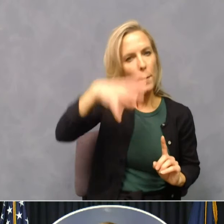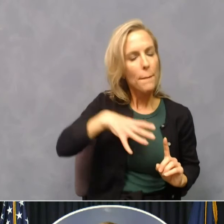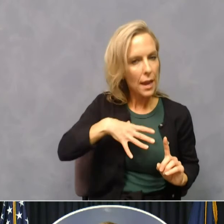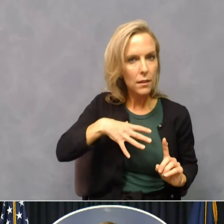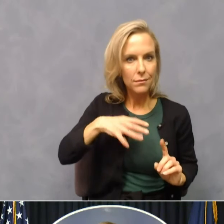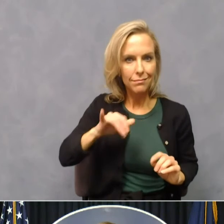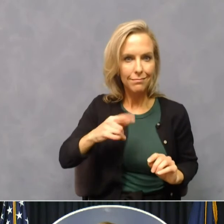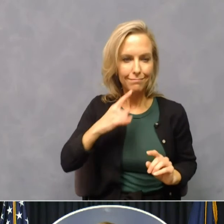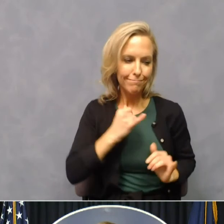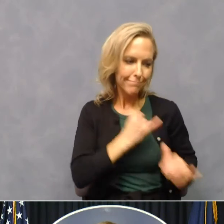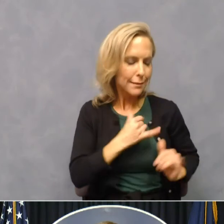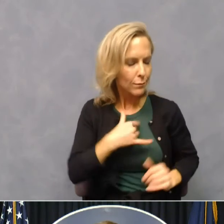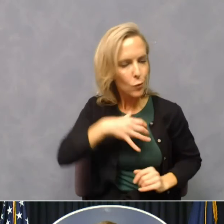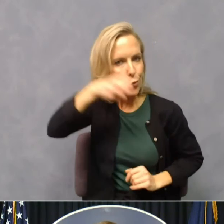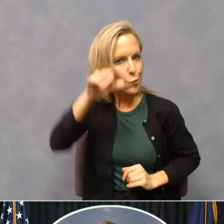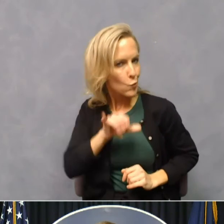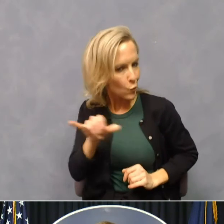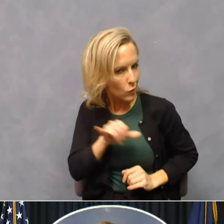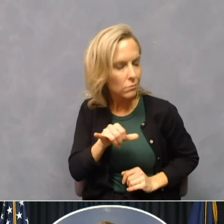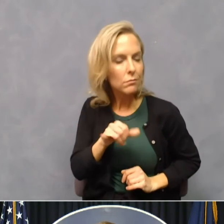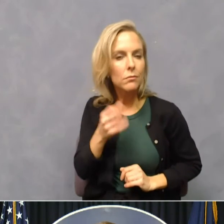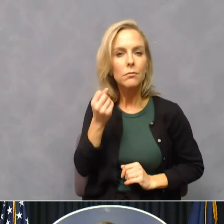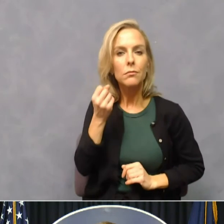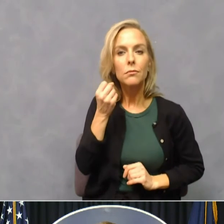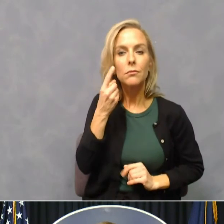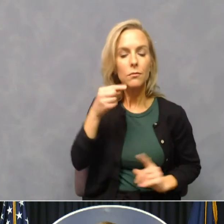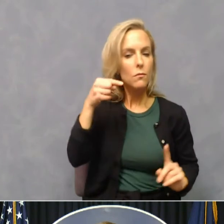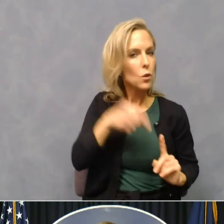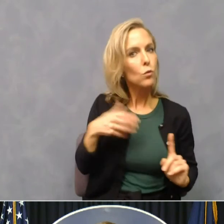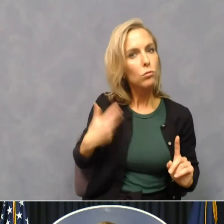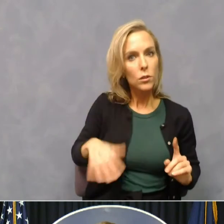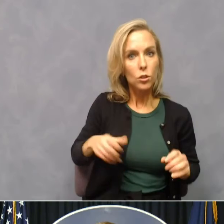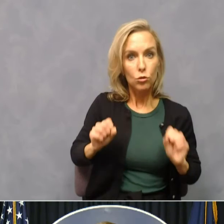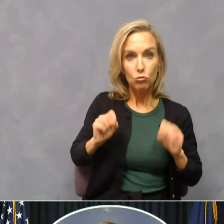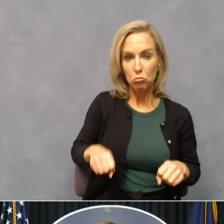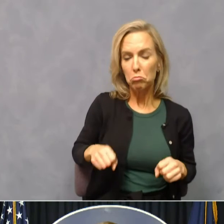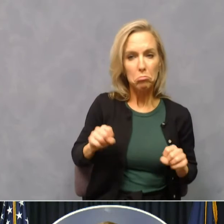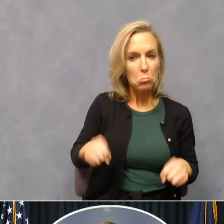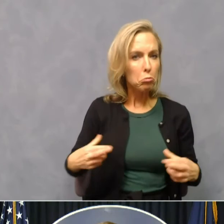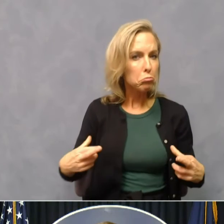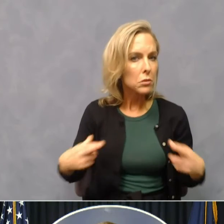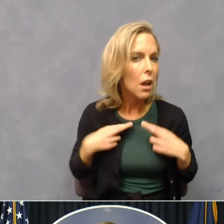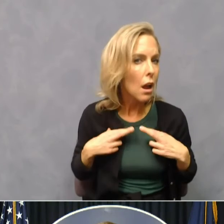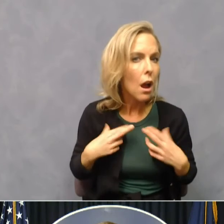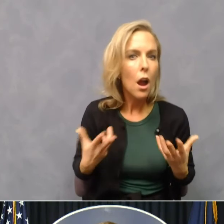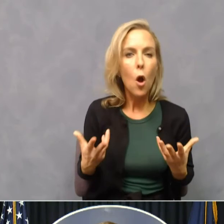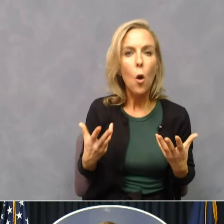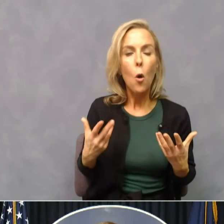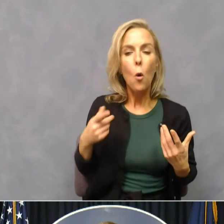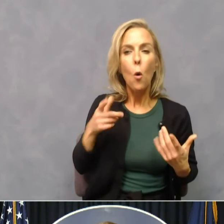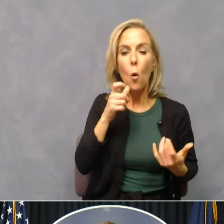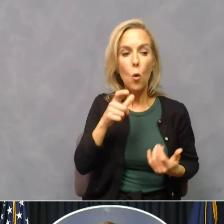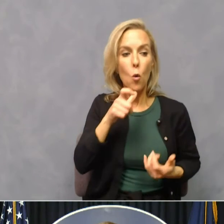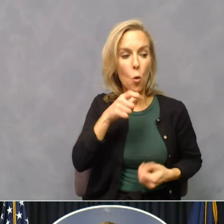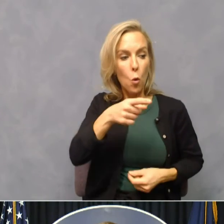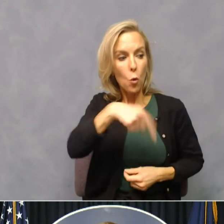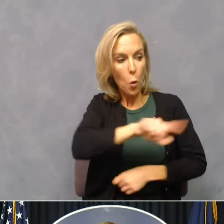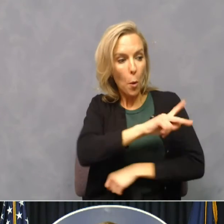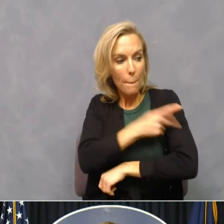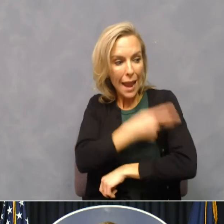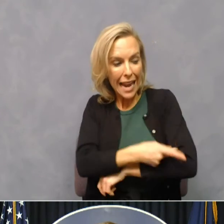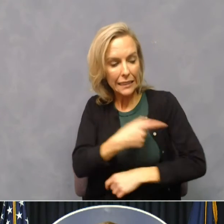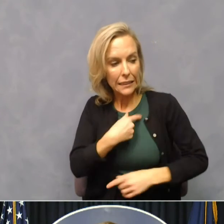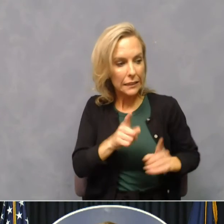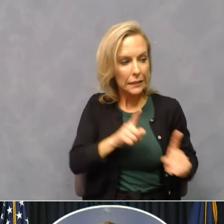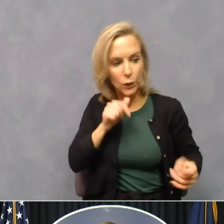and he could have easily have retired or shied away from patients, but